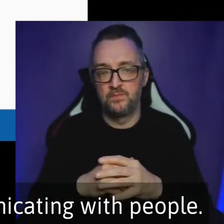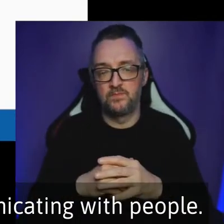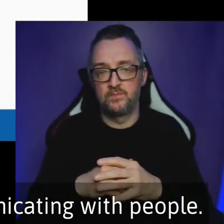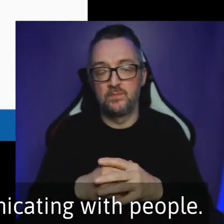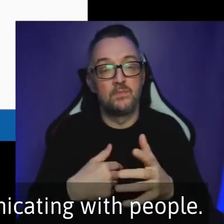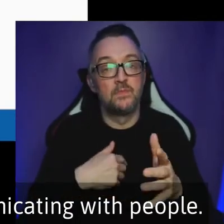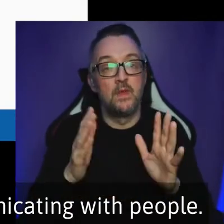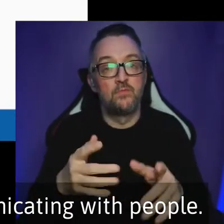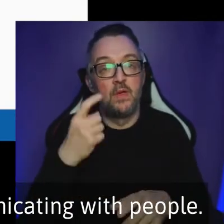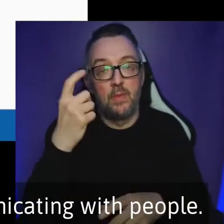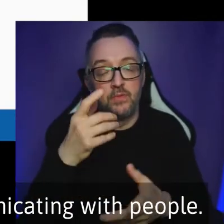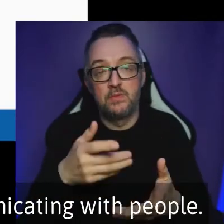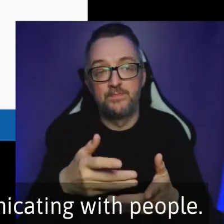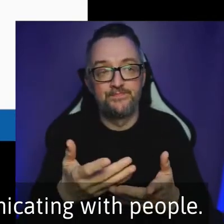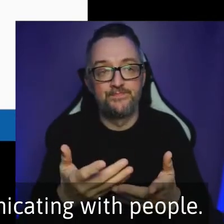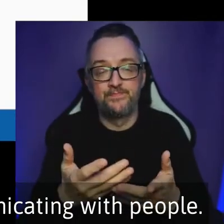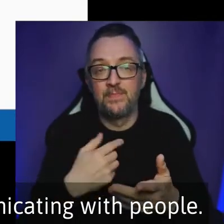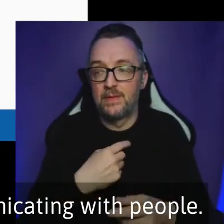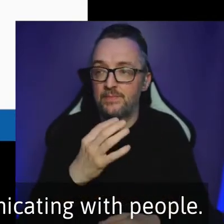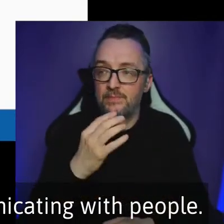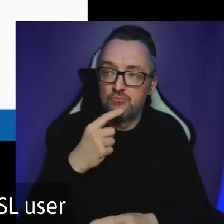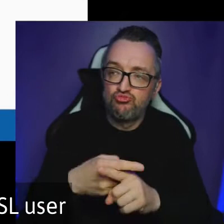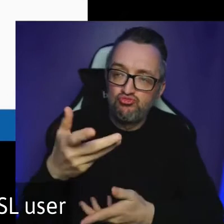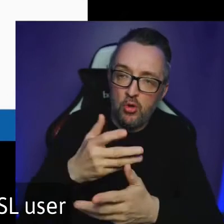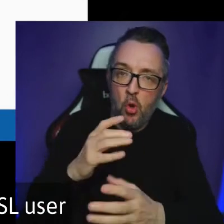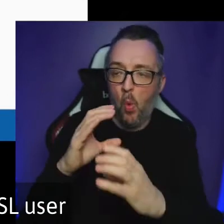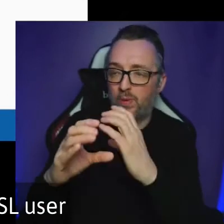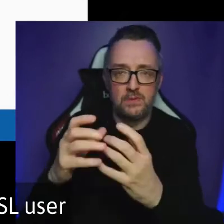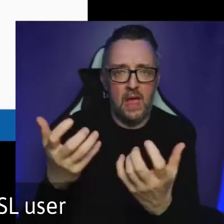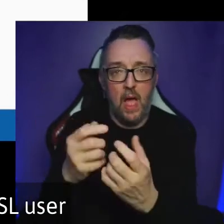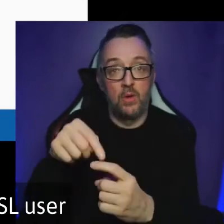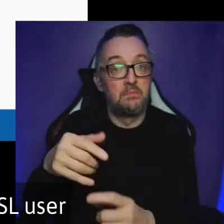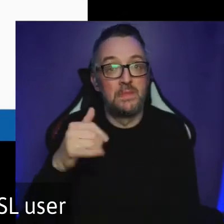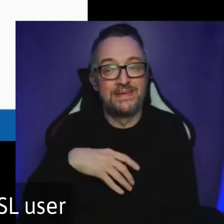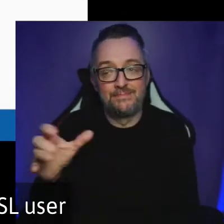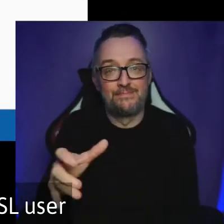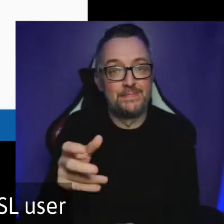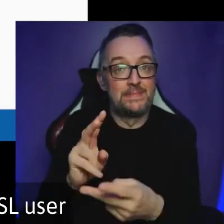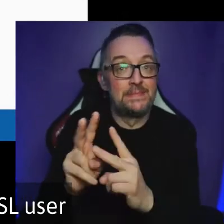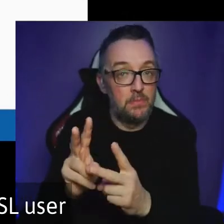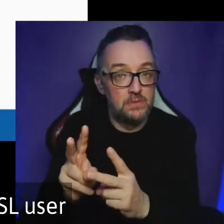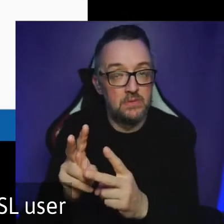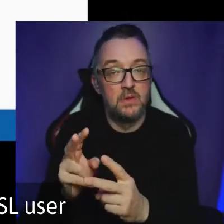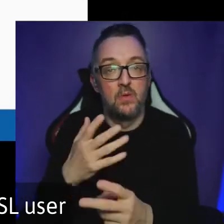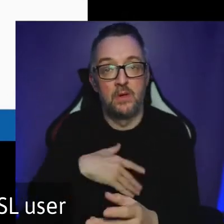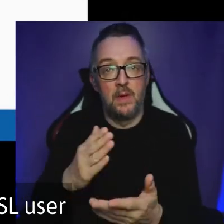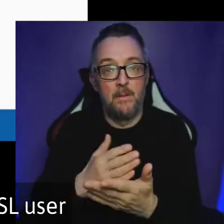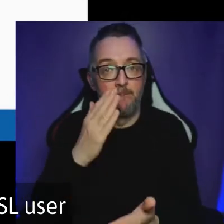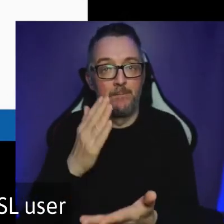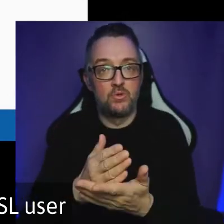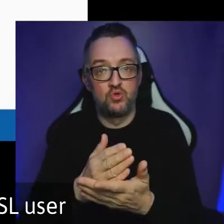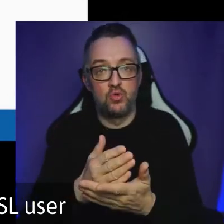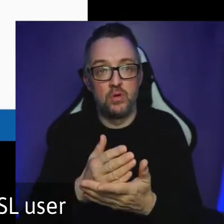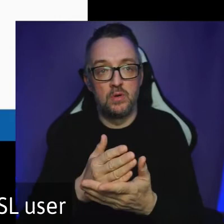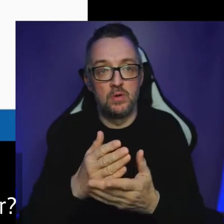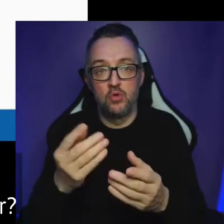need to think about how we are communicating with people. Do we need interpreters there to ensure that a